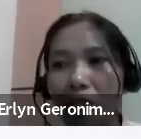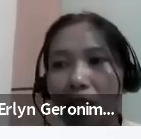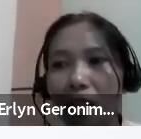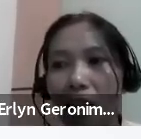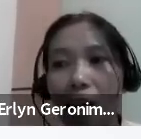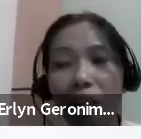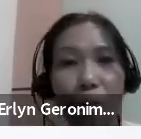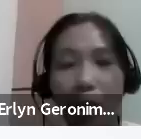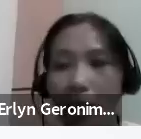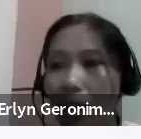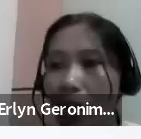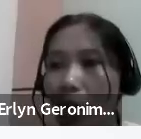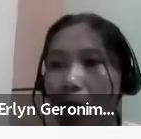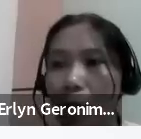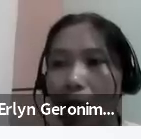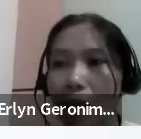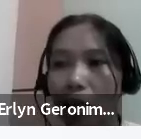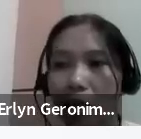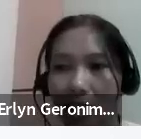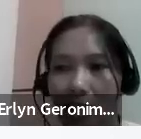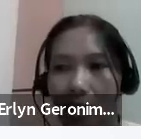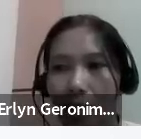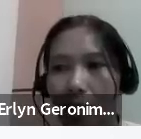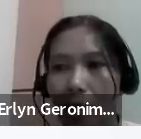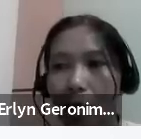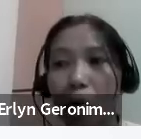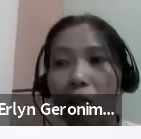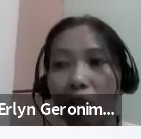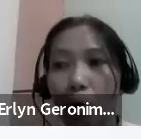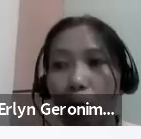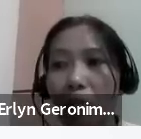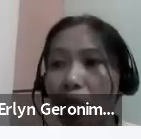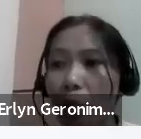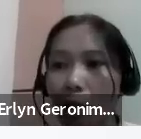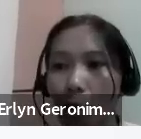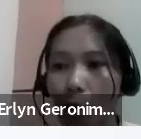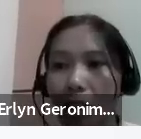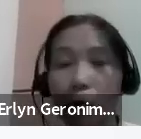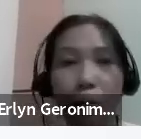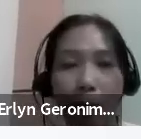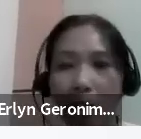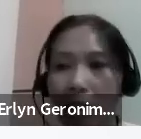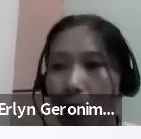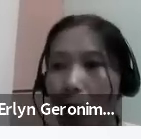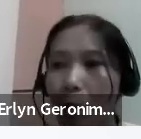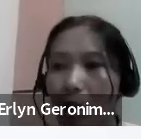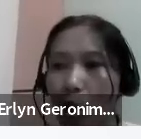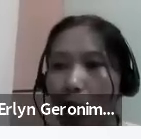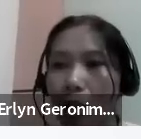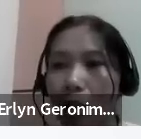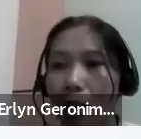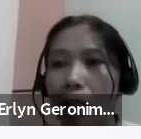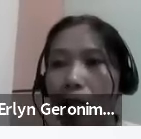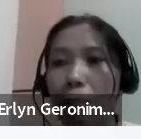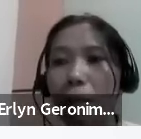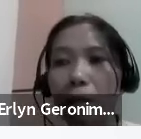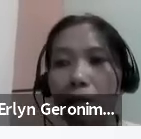also serves as an expert in a government agency, where the scope of his work calls for policy